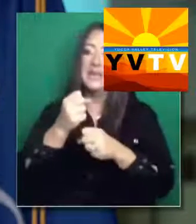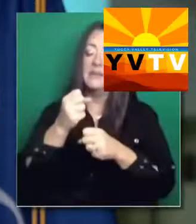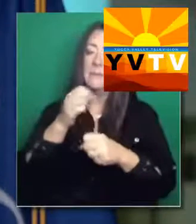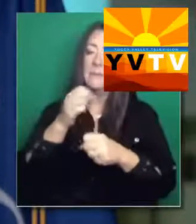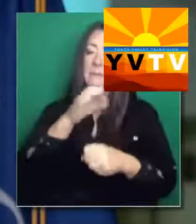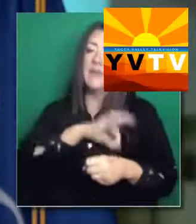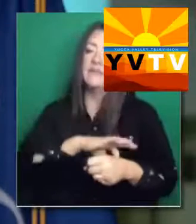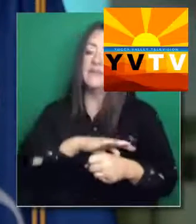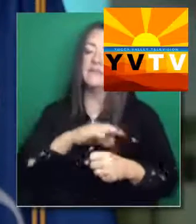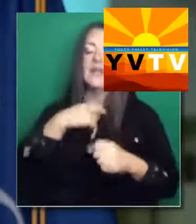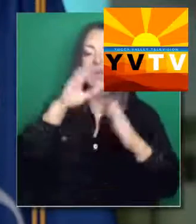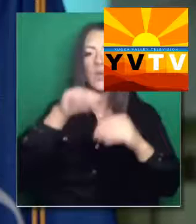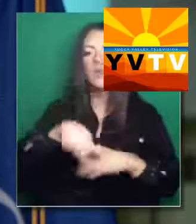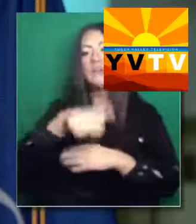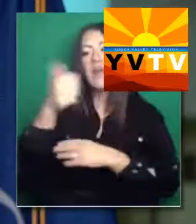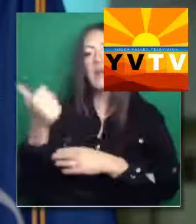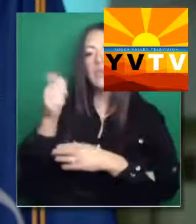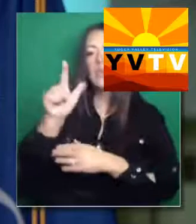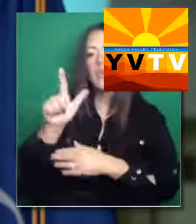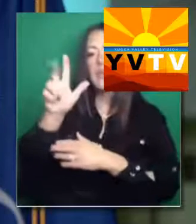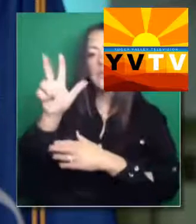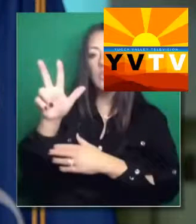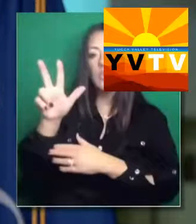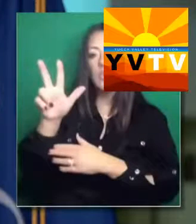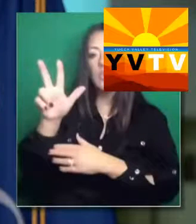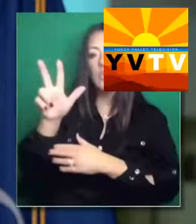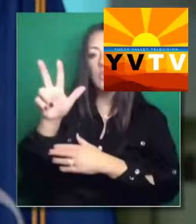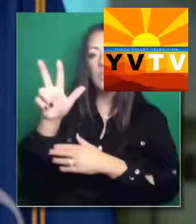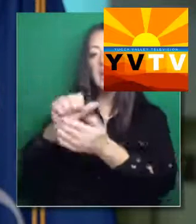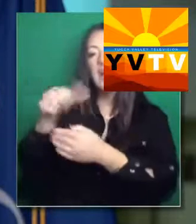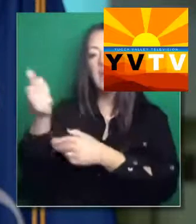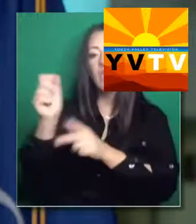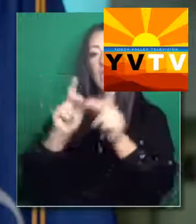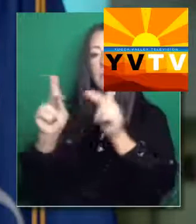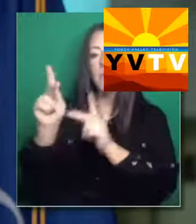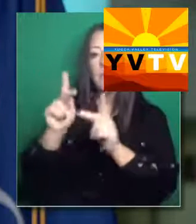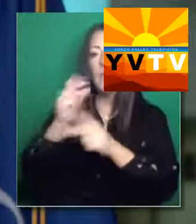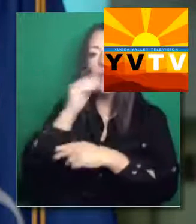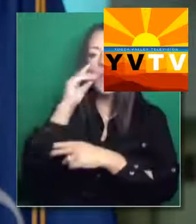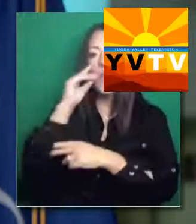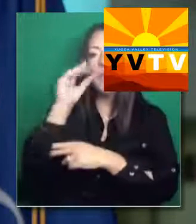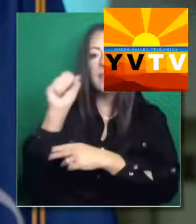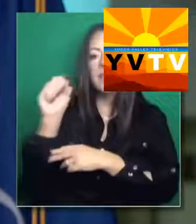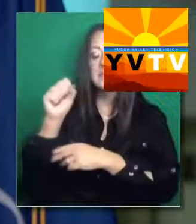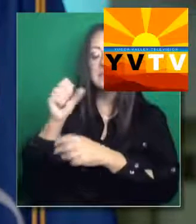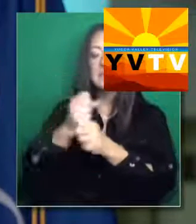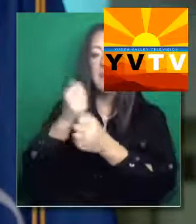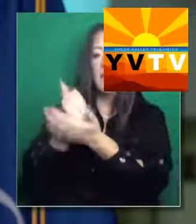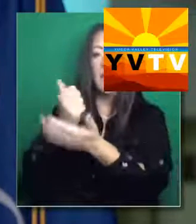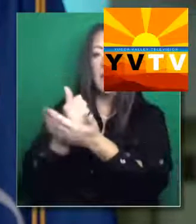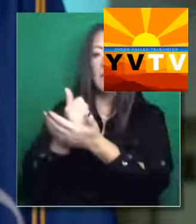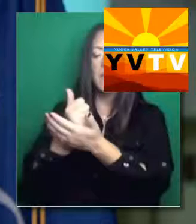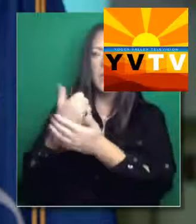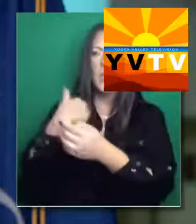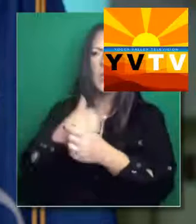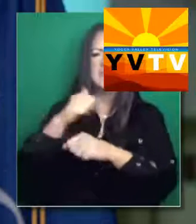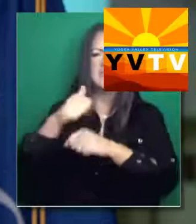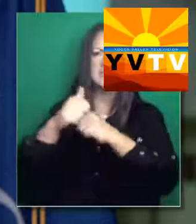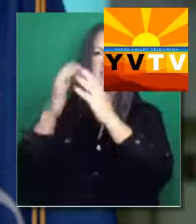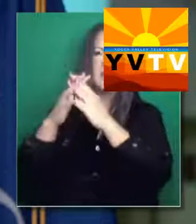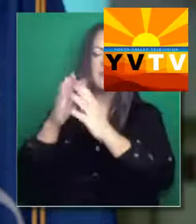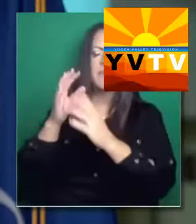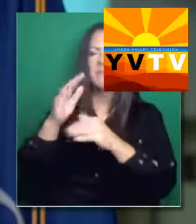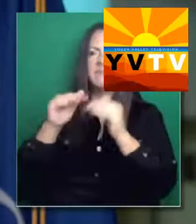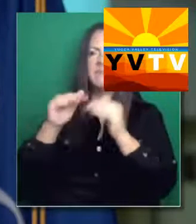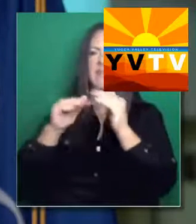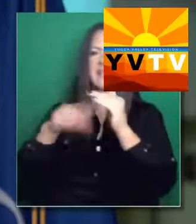people have been supported, 23,000 people through Project Room Key, which started less than a year ago. We're really proud of that. And I appreciate